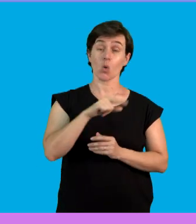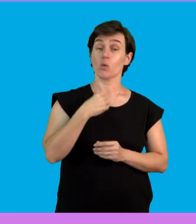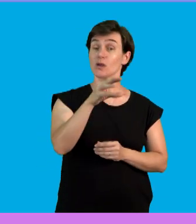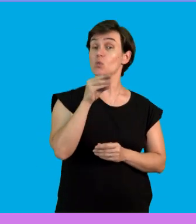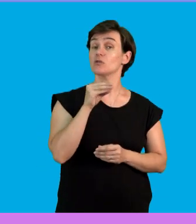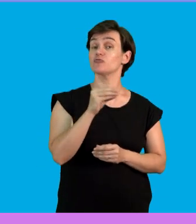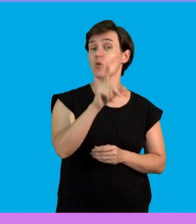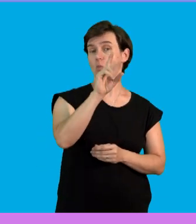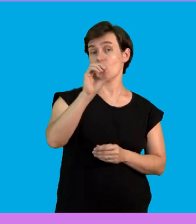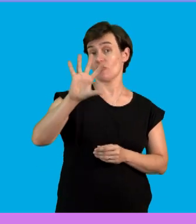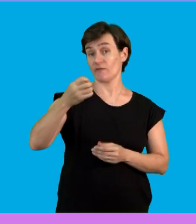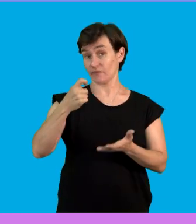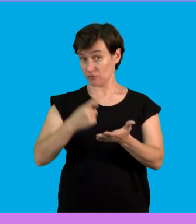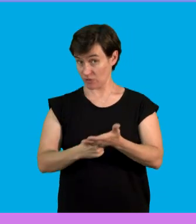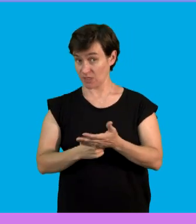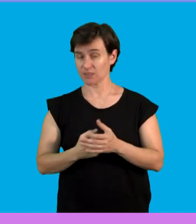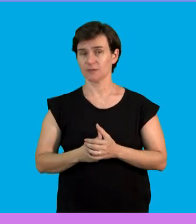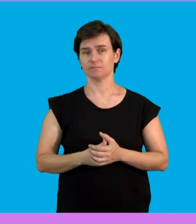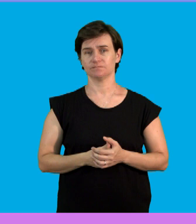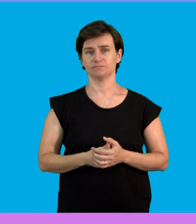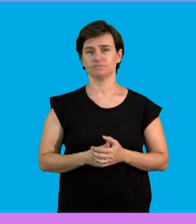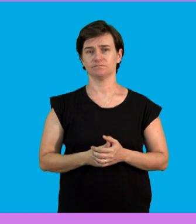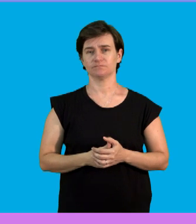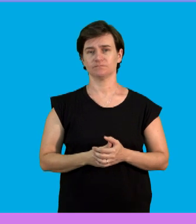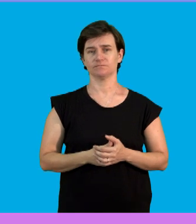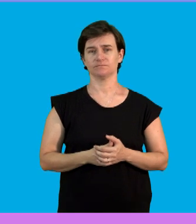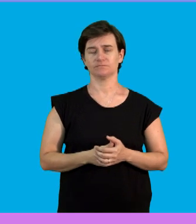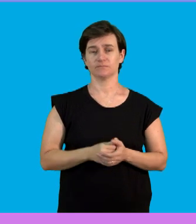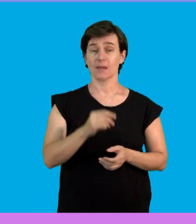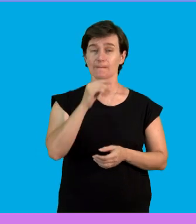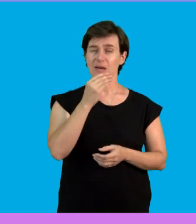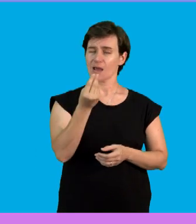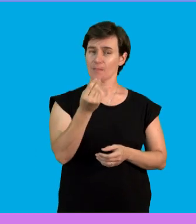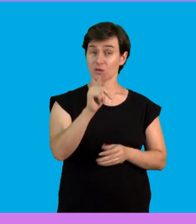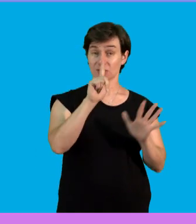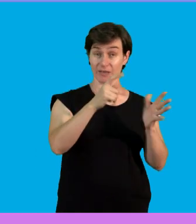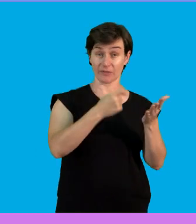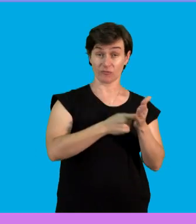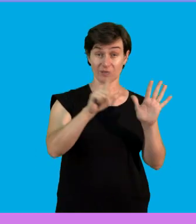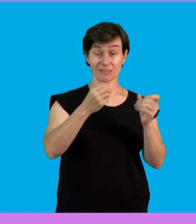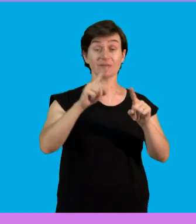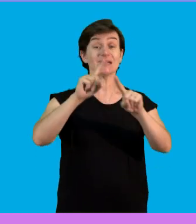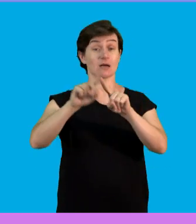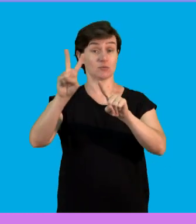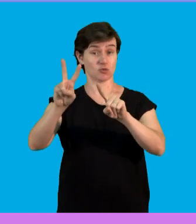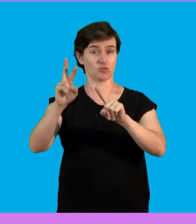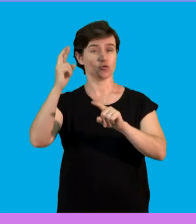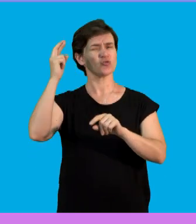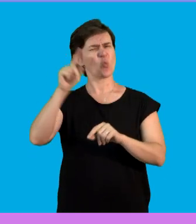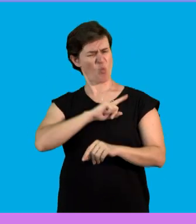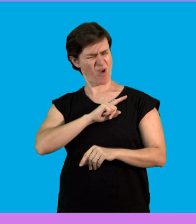remember we're only withdrawing 150 Rand. It's going to be R7.70 times